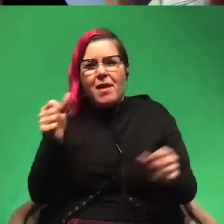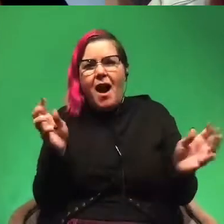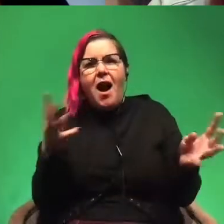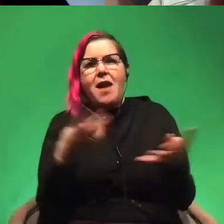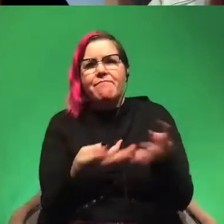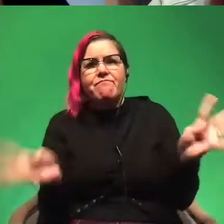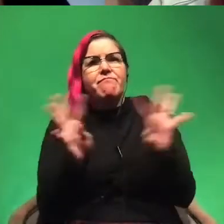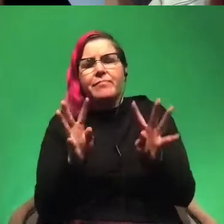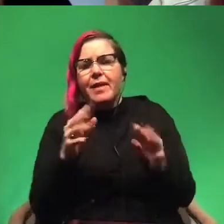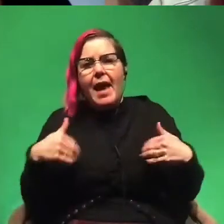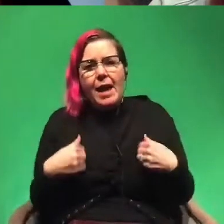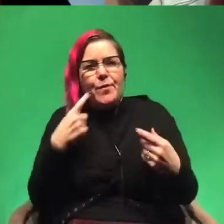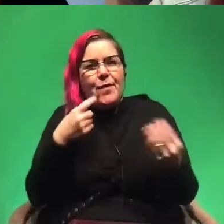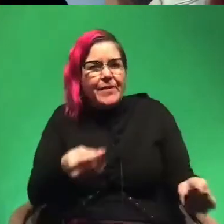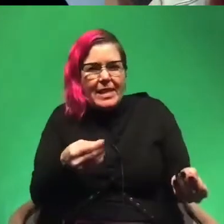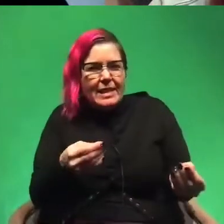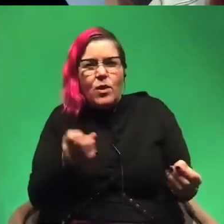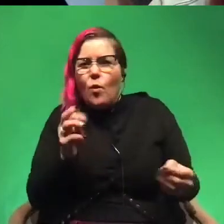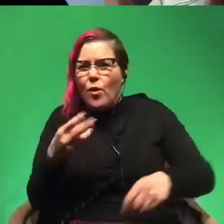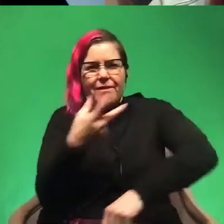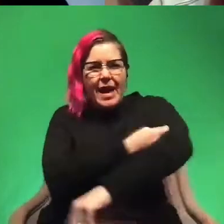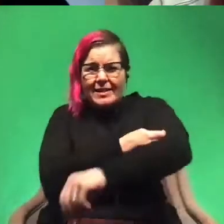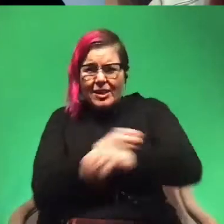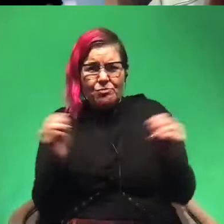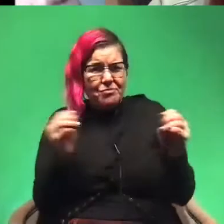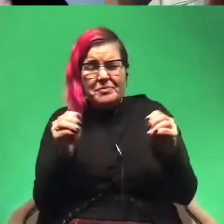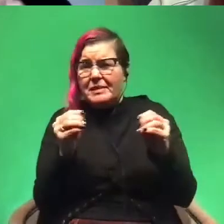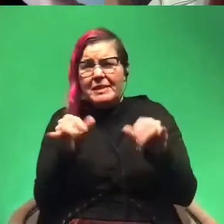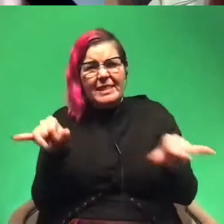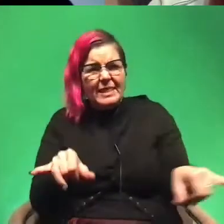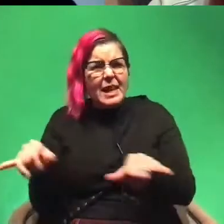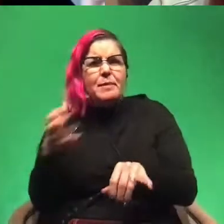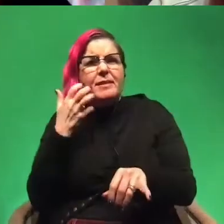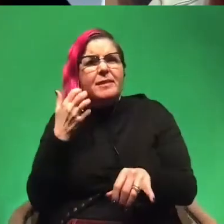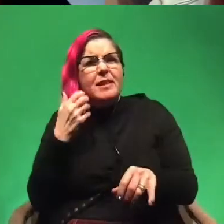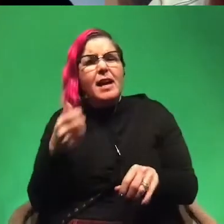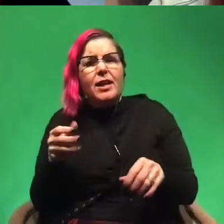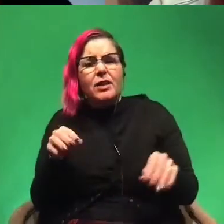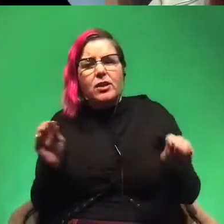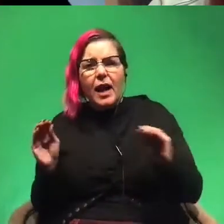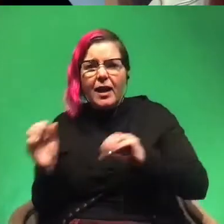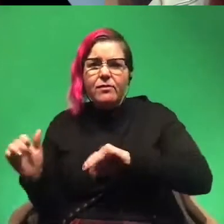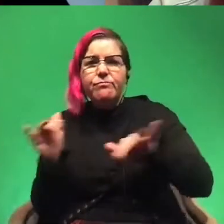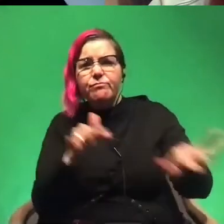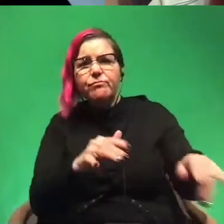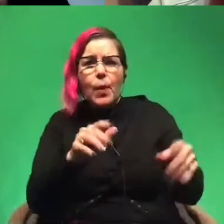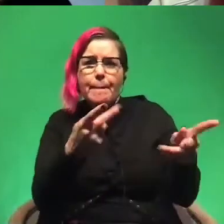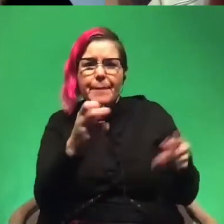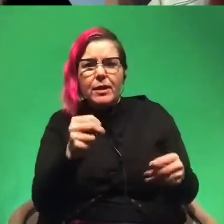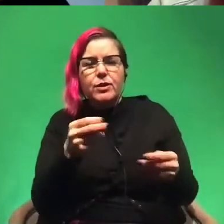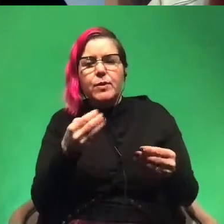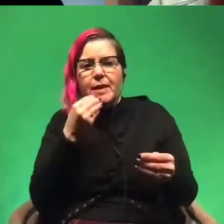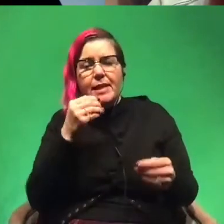for feeding or even for vaccinations the way that I saw tigers routinely shifted into these pens to eat. We're talking about